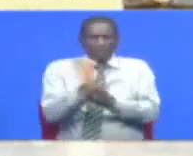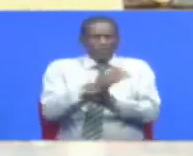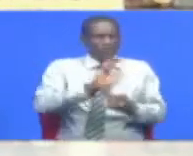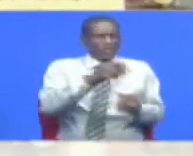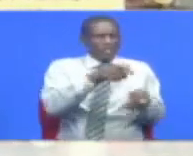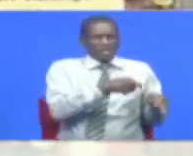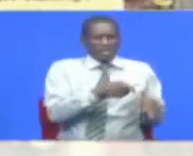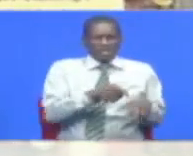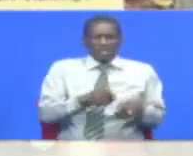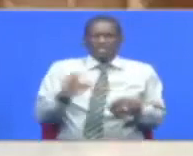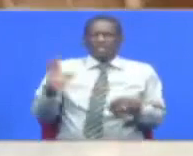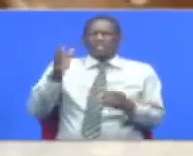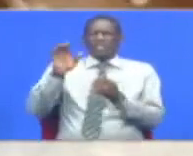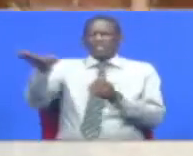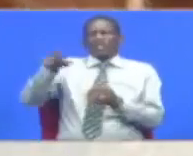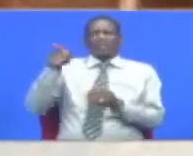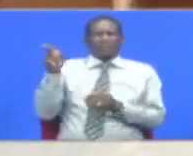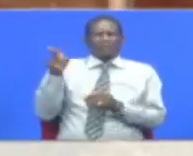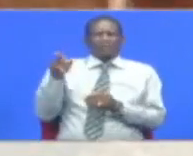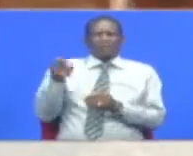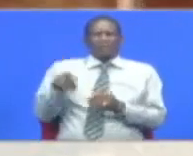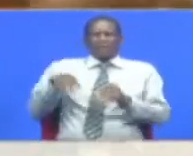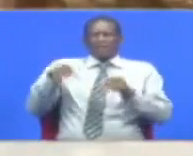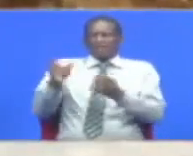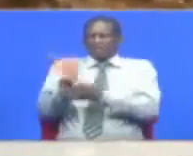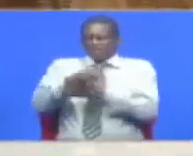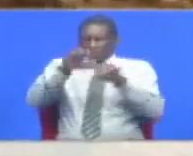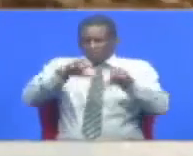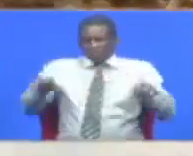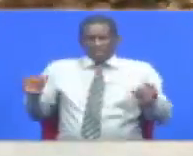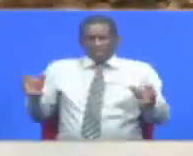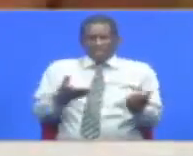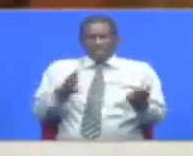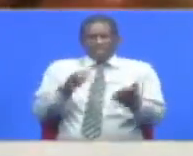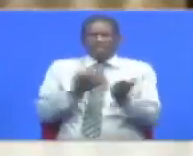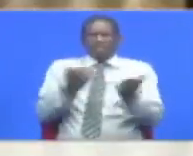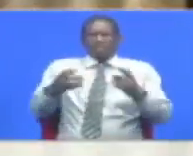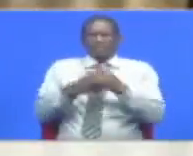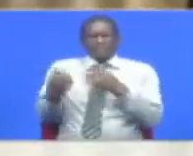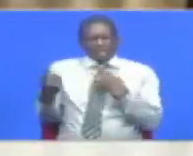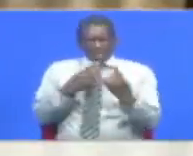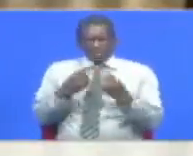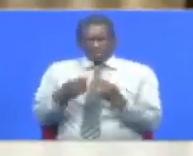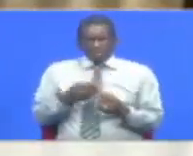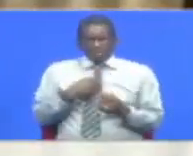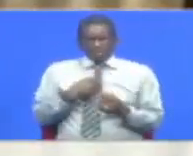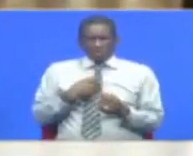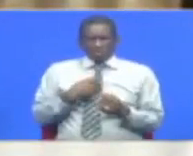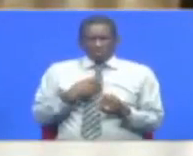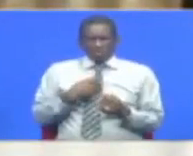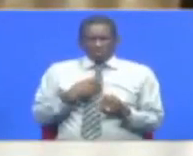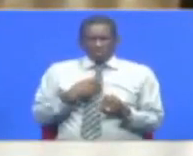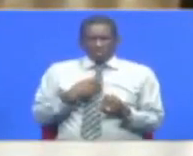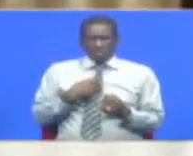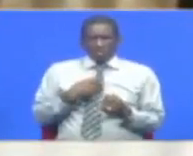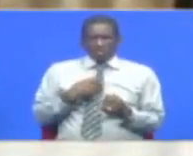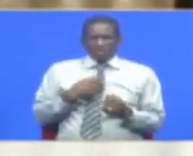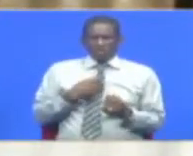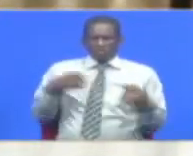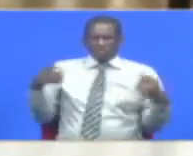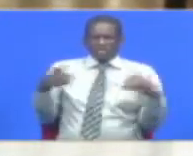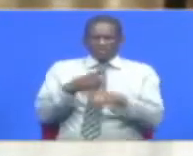Chiromberu, or if you like, fresh fish market. That's where we kick off the debate. Kuna notions zimekuja mingi. Mtu anakuta